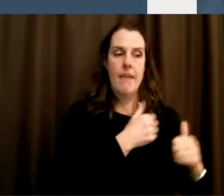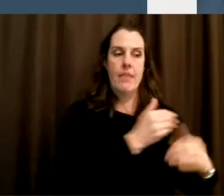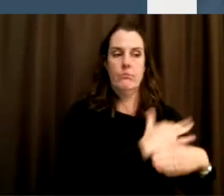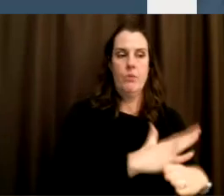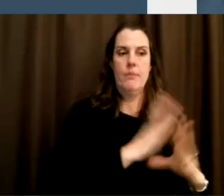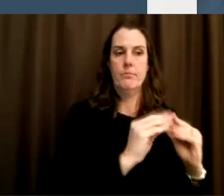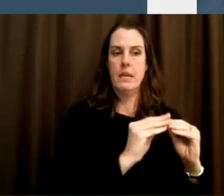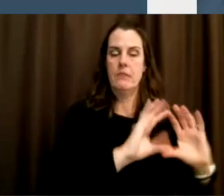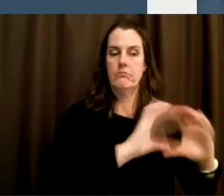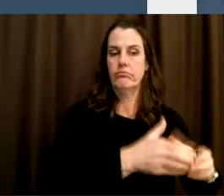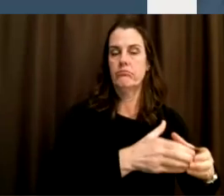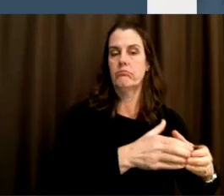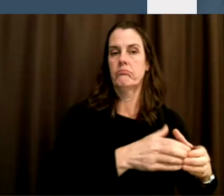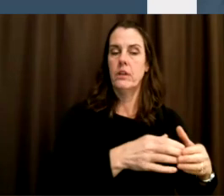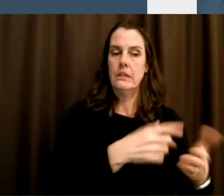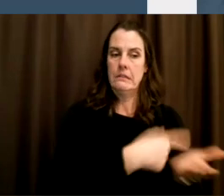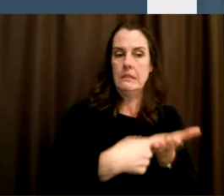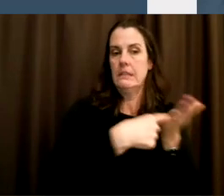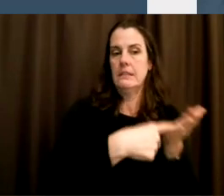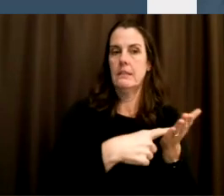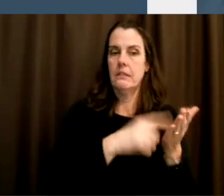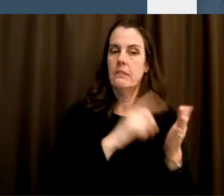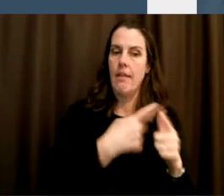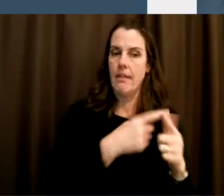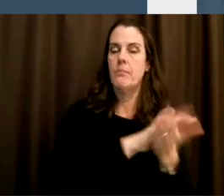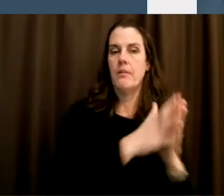your ducks in a row so that you're ready for that.